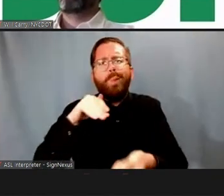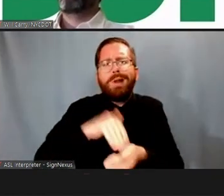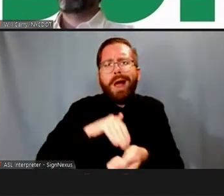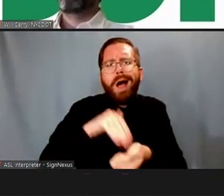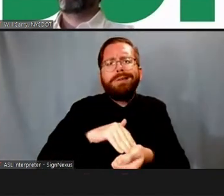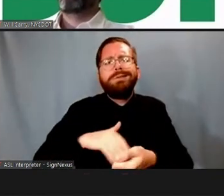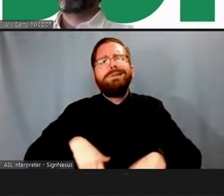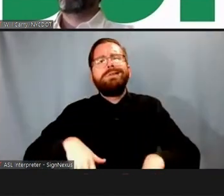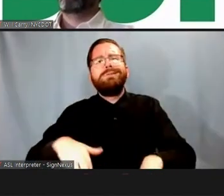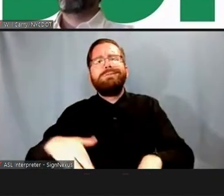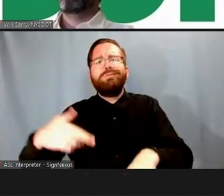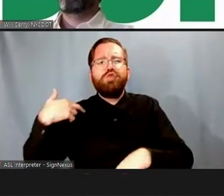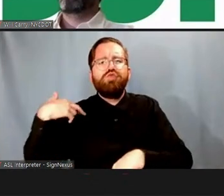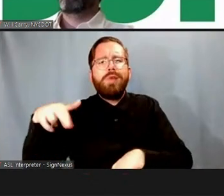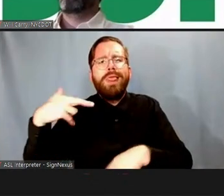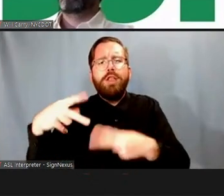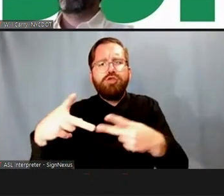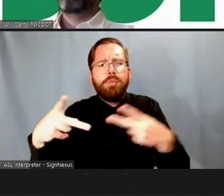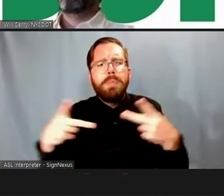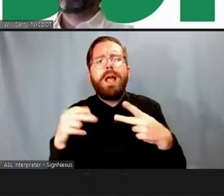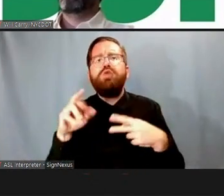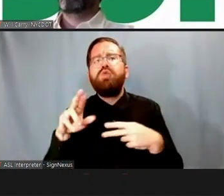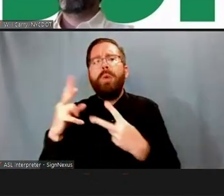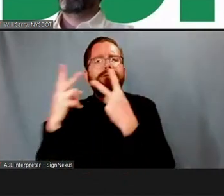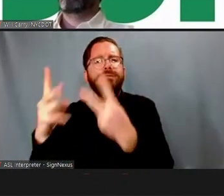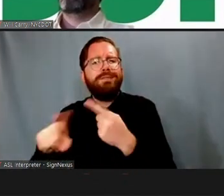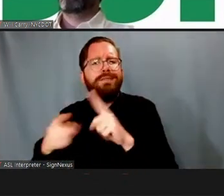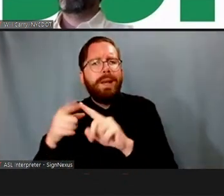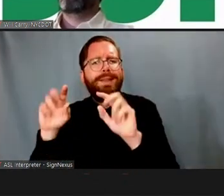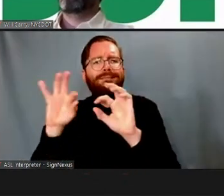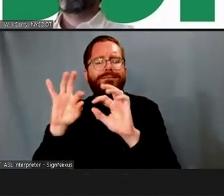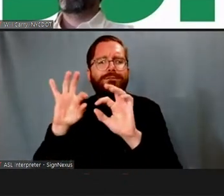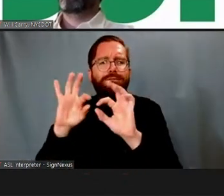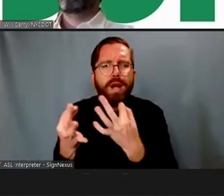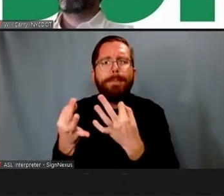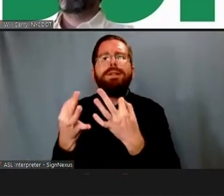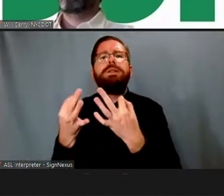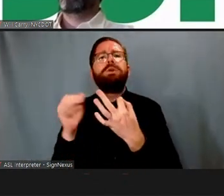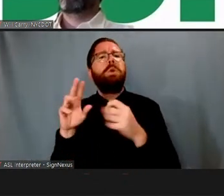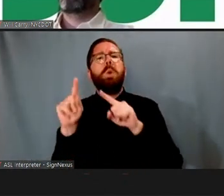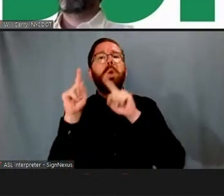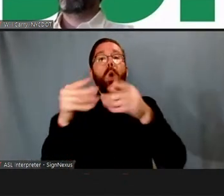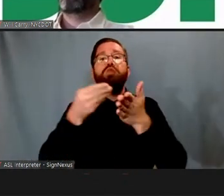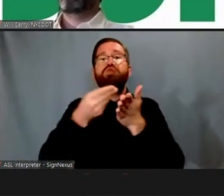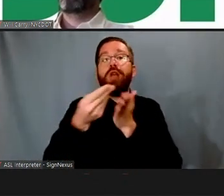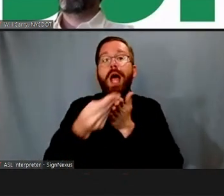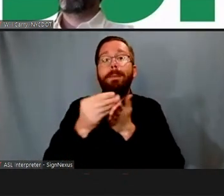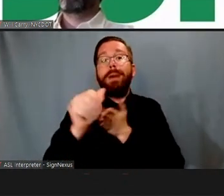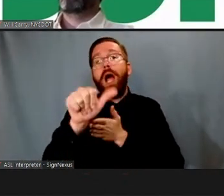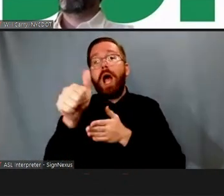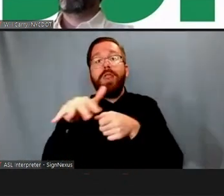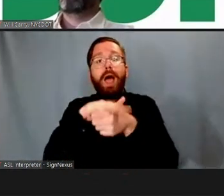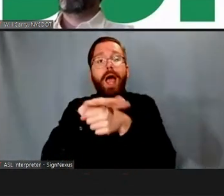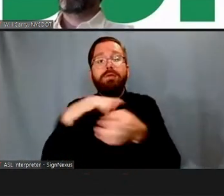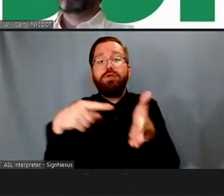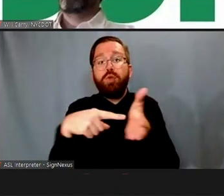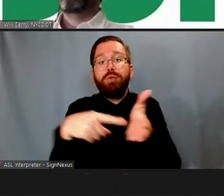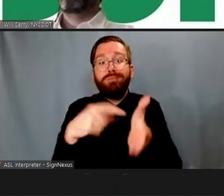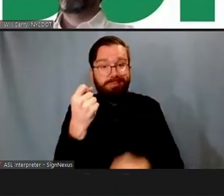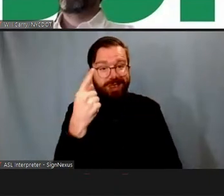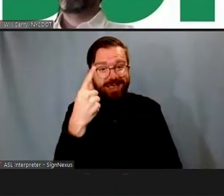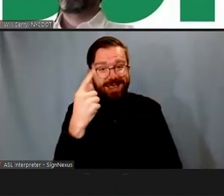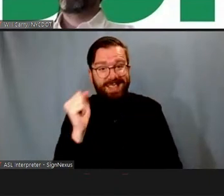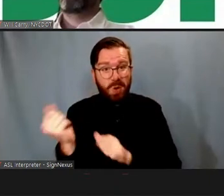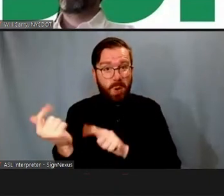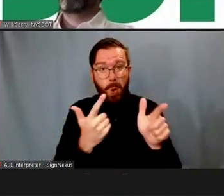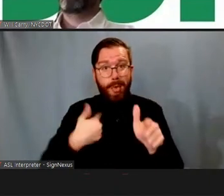to access shopping that may be a little more affordable than in their own neighborhood not all of us who live below 60th street are